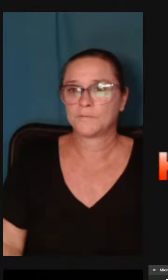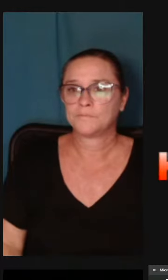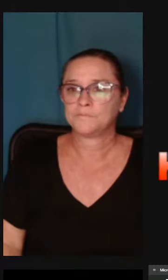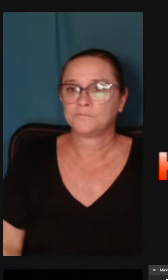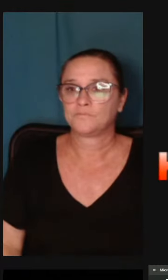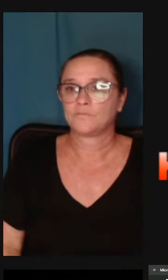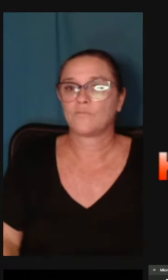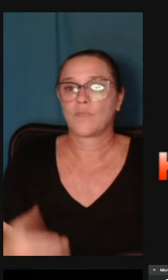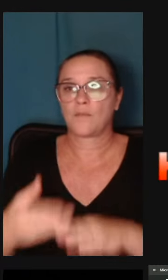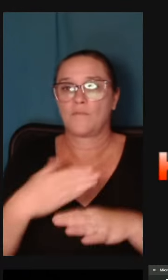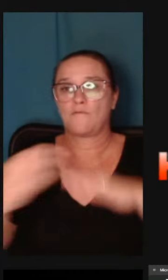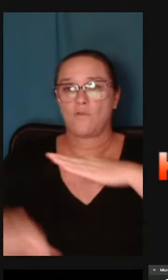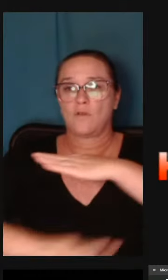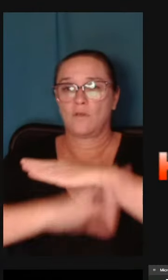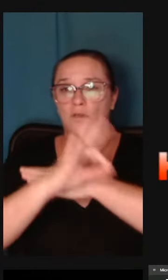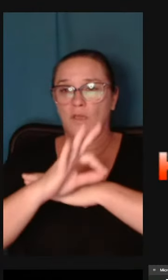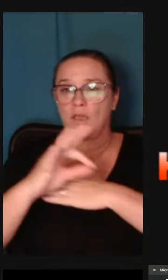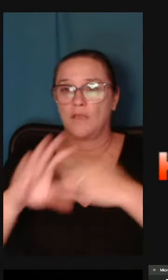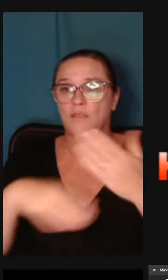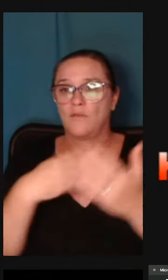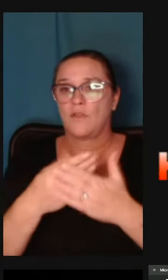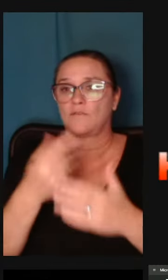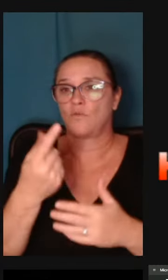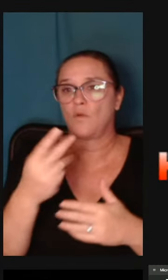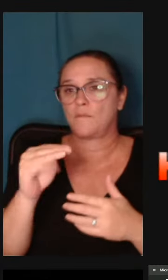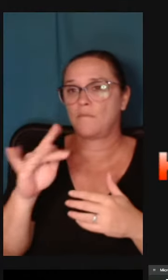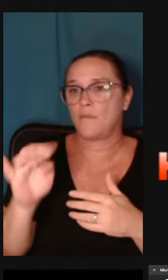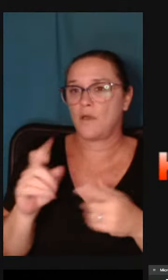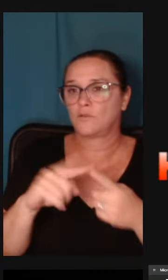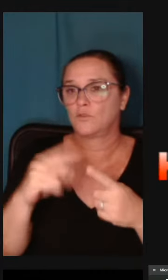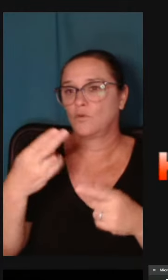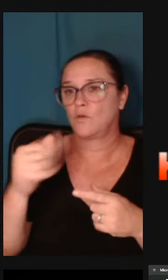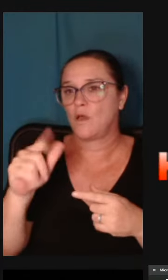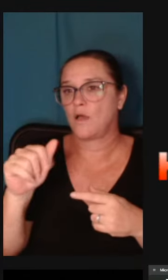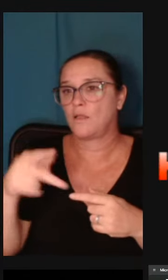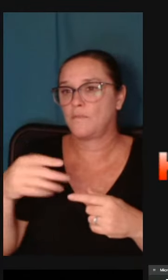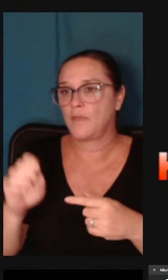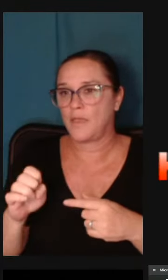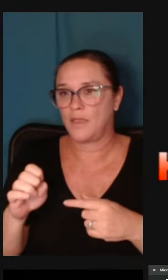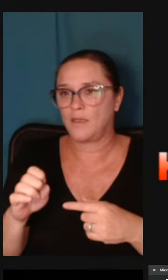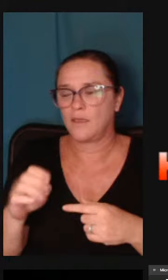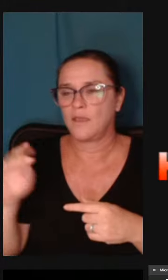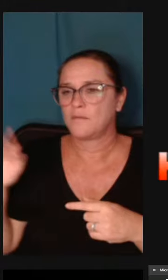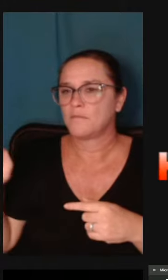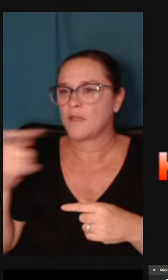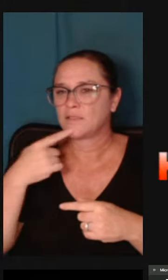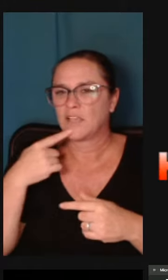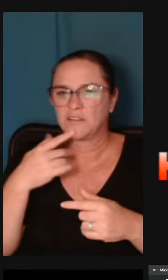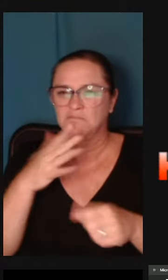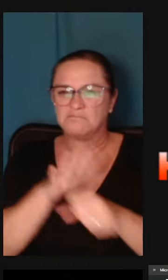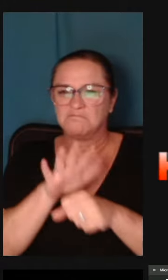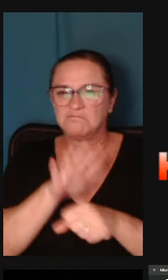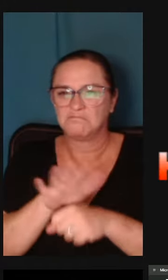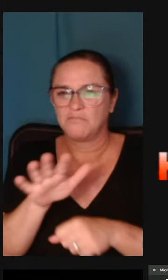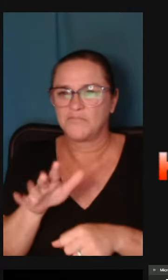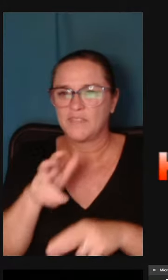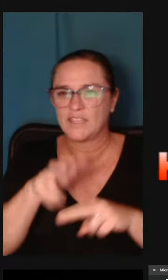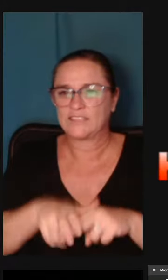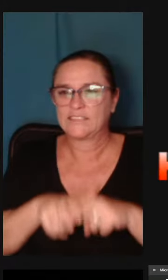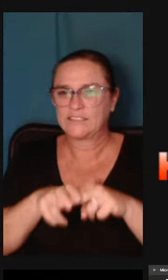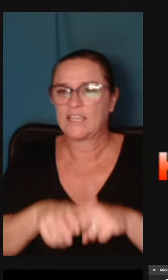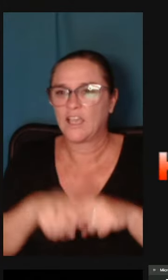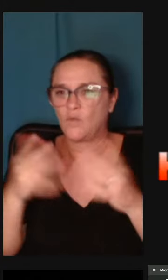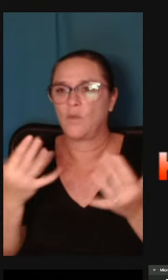Before daybreak, they reached the 1 mile mark to Halape, and Mike stated that's good enough. They sat shivering in a piercing wind for the sun to come